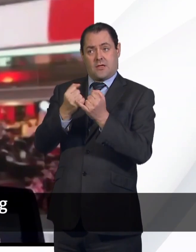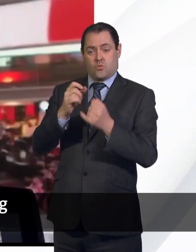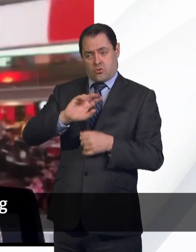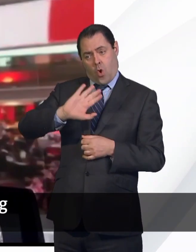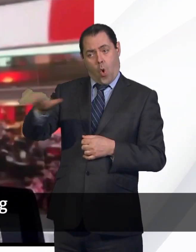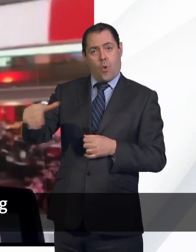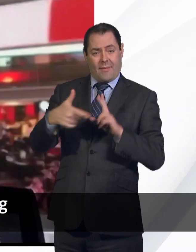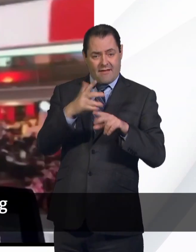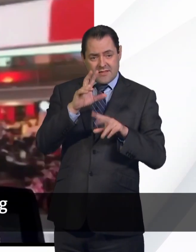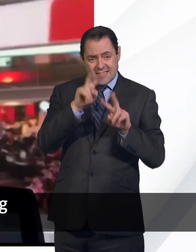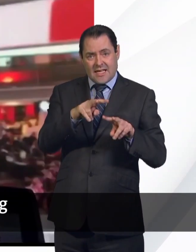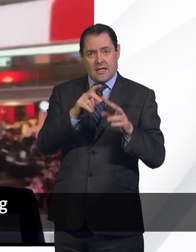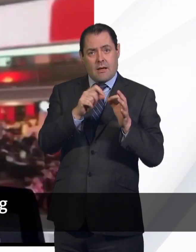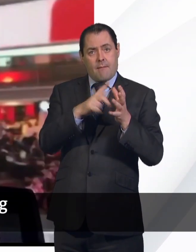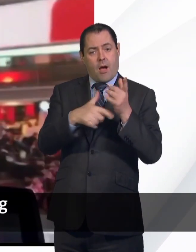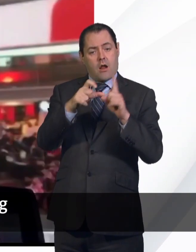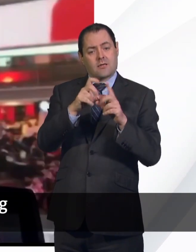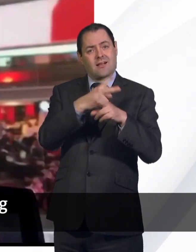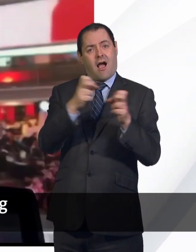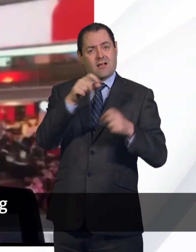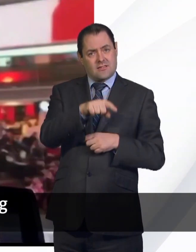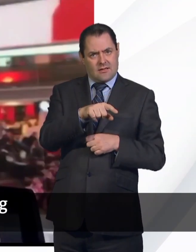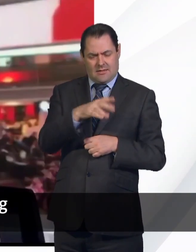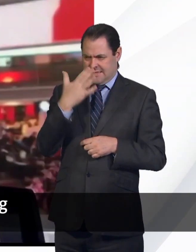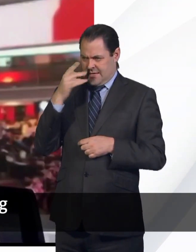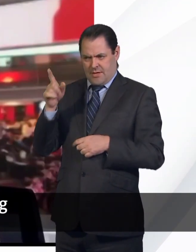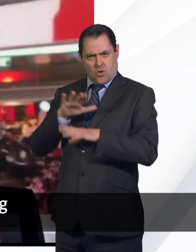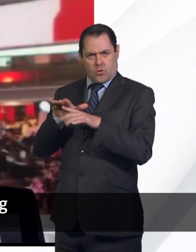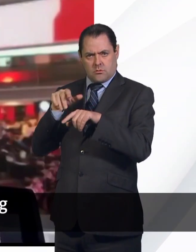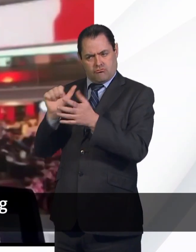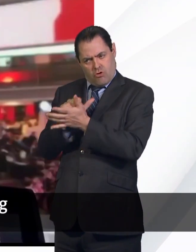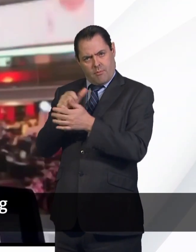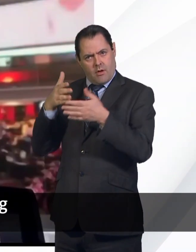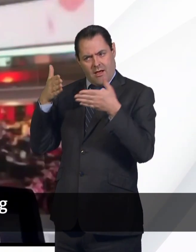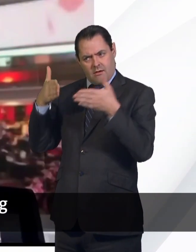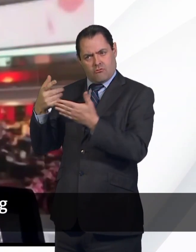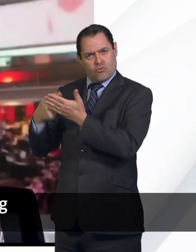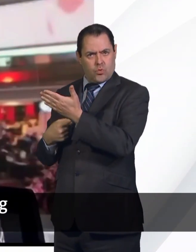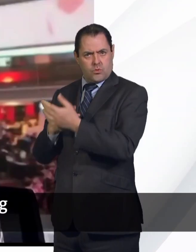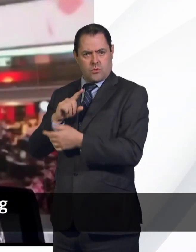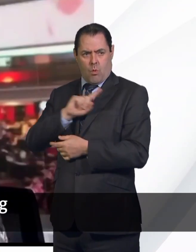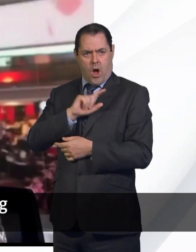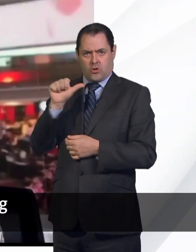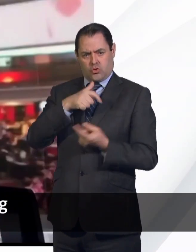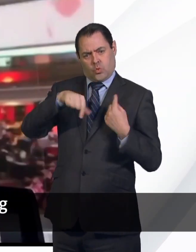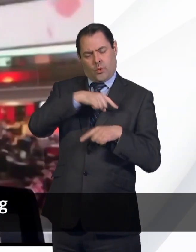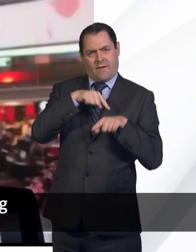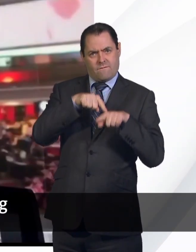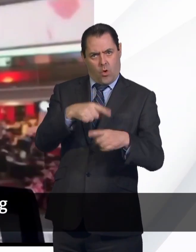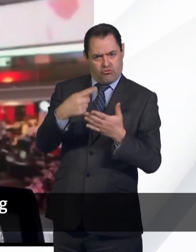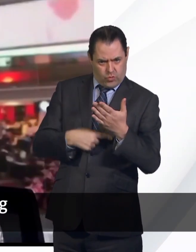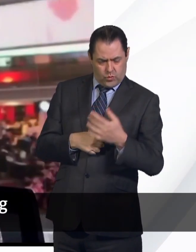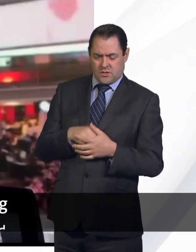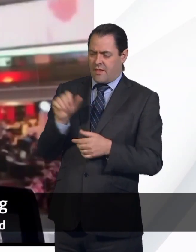Barnard Castle. If one of your most senior team wasn't paying proper attention to the rules, why should anyone else? And to the doctors,